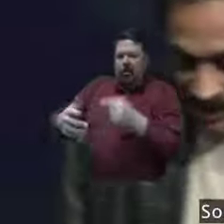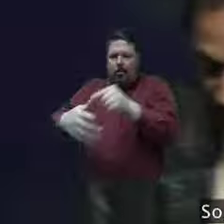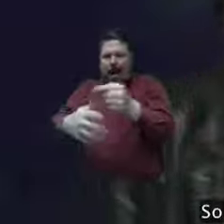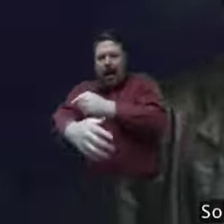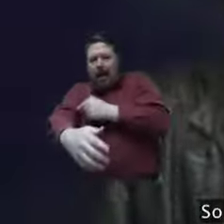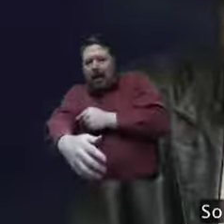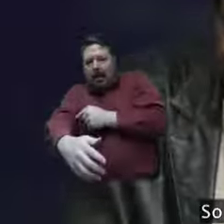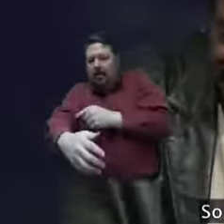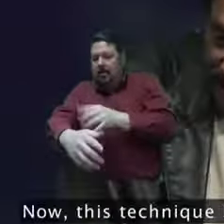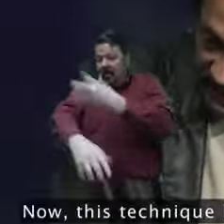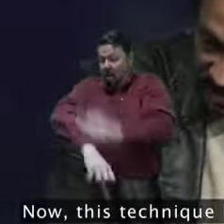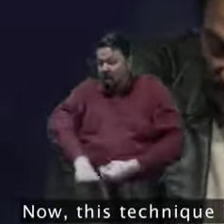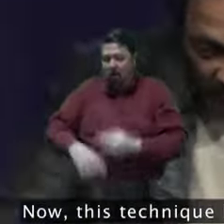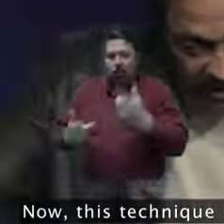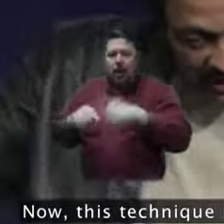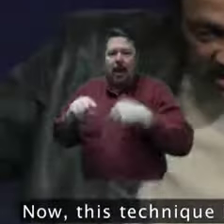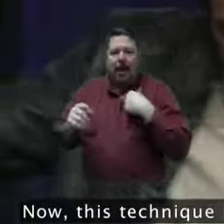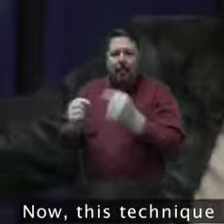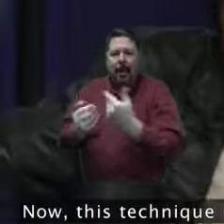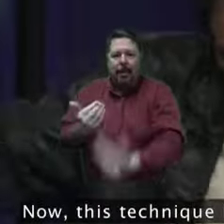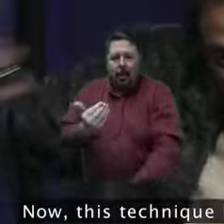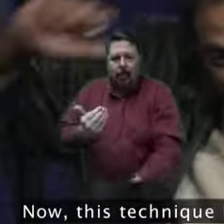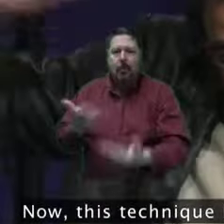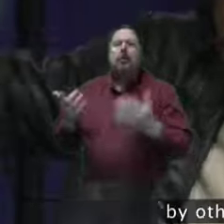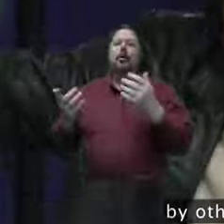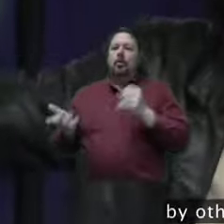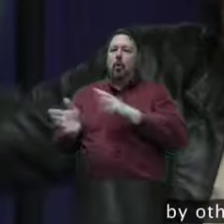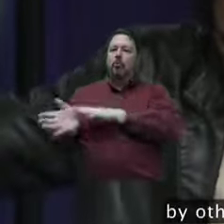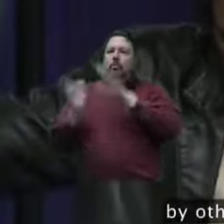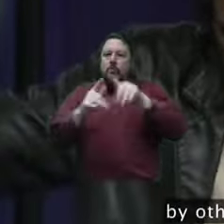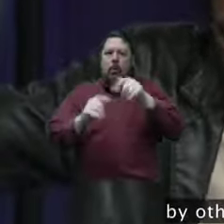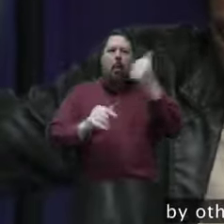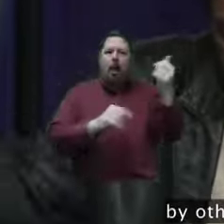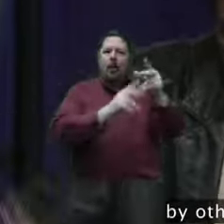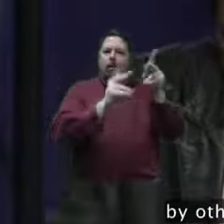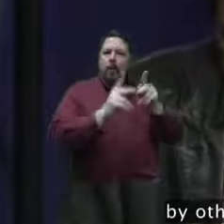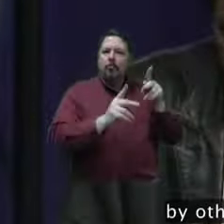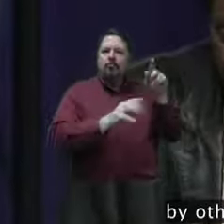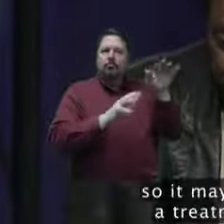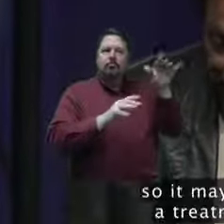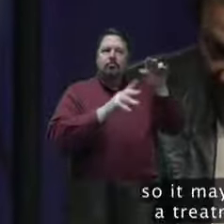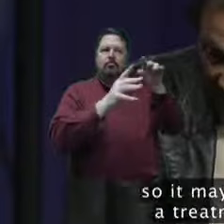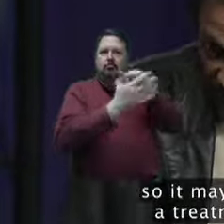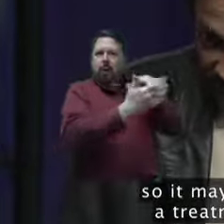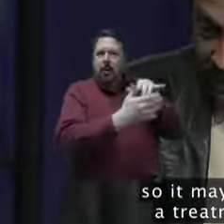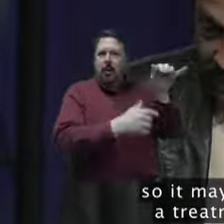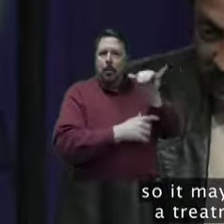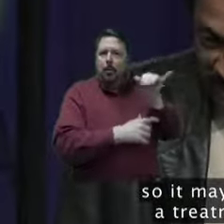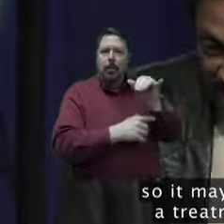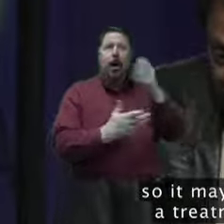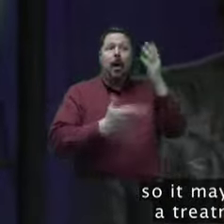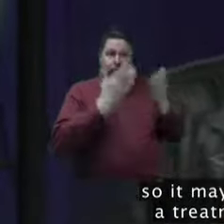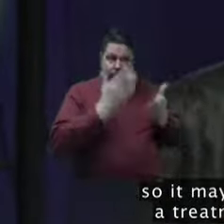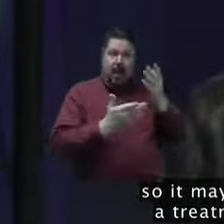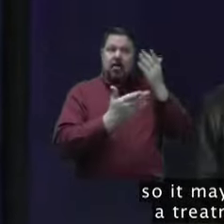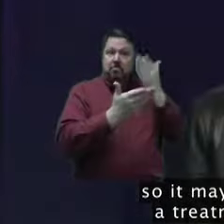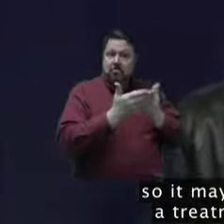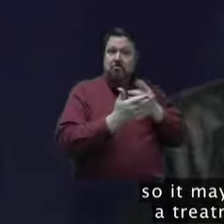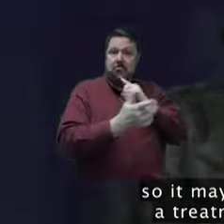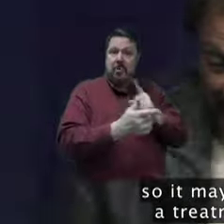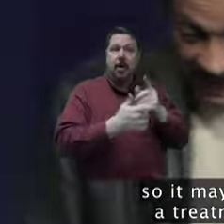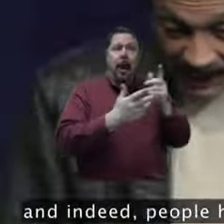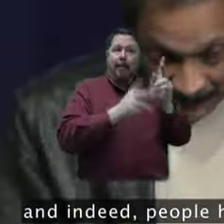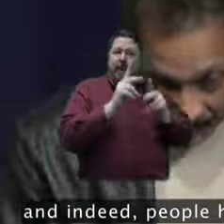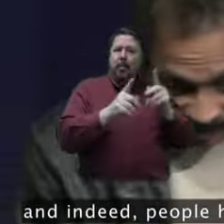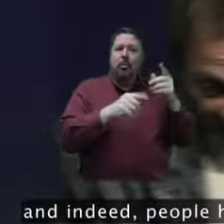So that's the bonus. Now this technique has been tried on dozens of patients by other groups in Helsinki. So it may prove to be valuable as a treatment for phantom